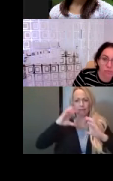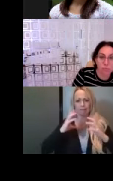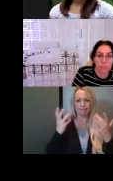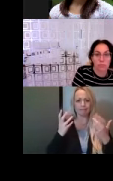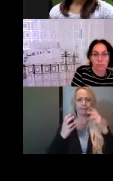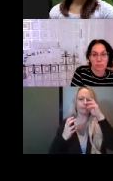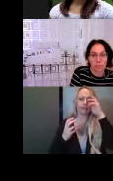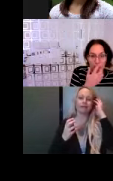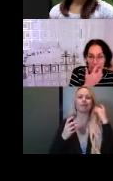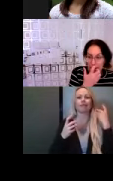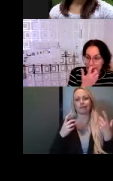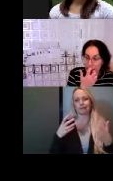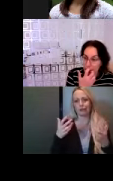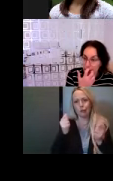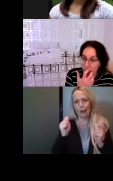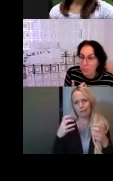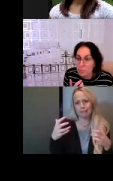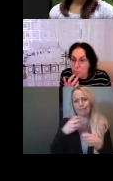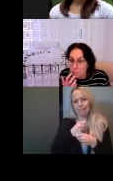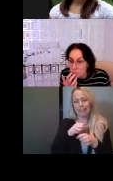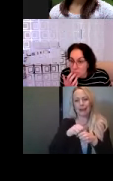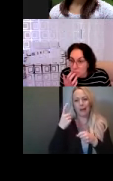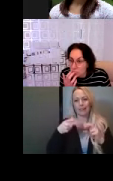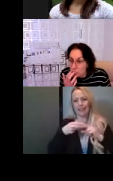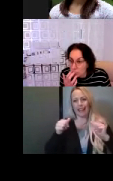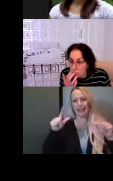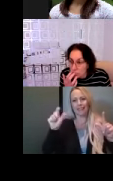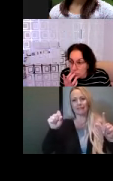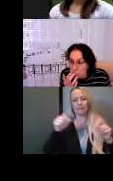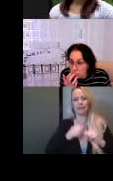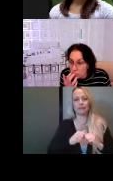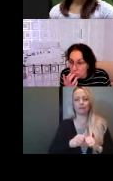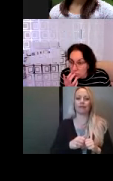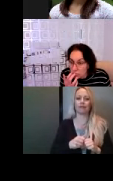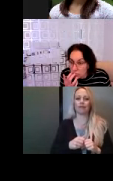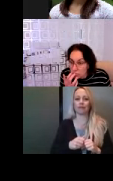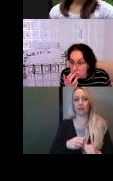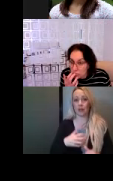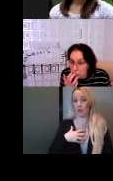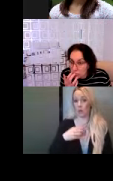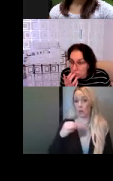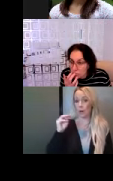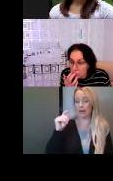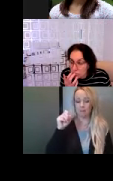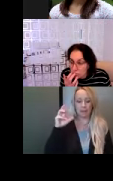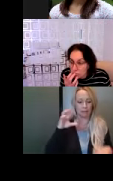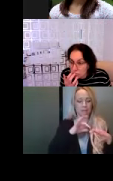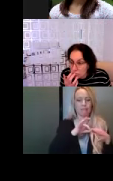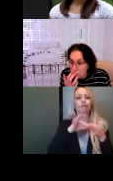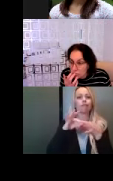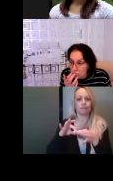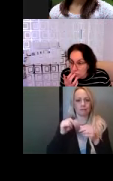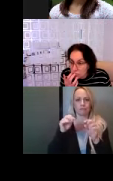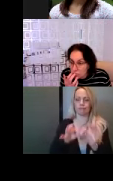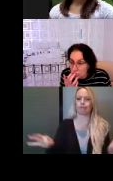summarize one tiny part of it in one slide. So we know that the white matter connections between the reading circuitry are crucial